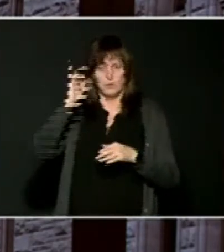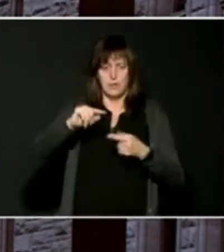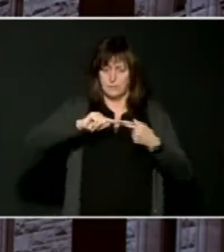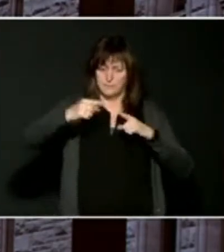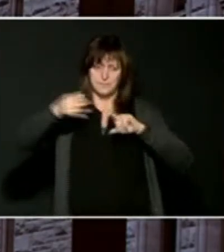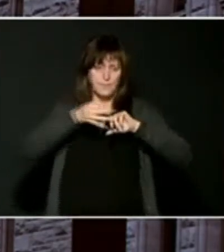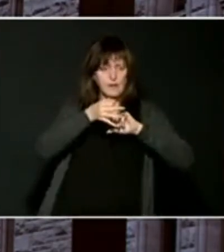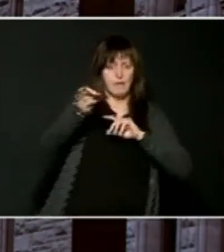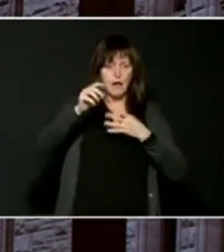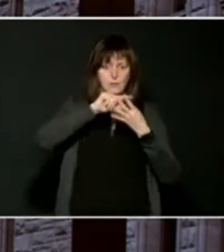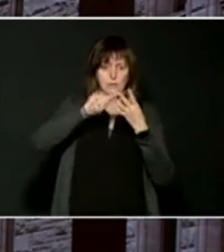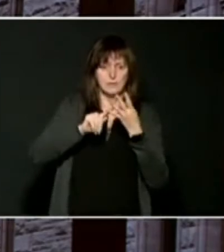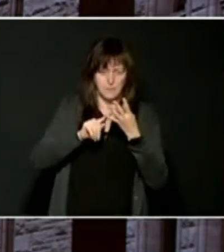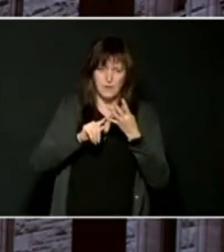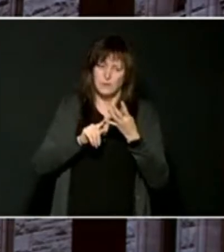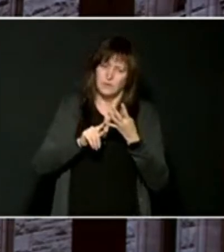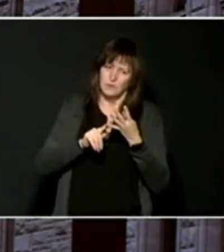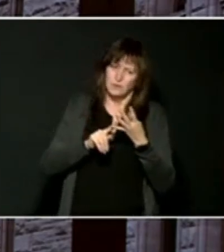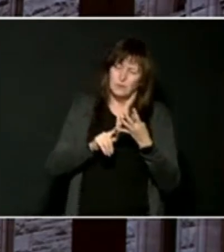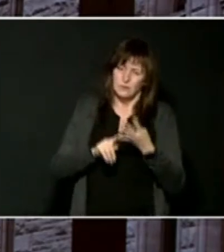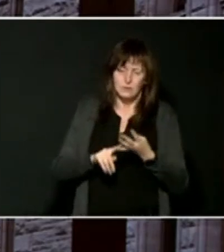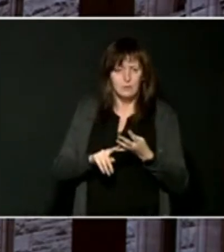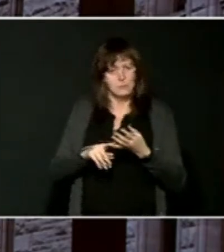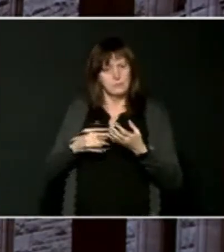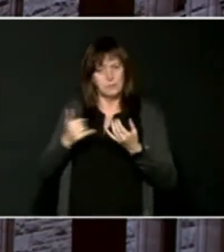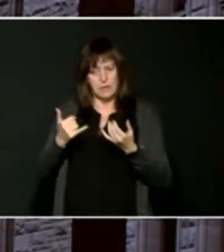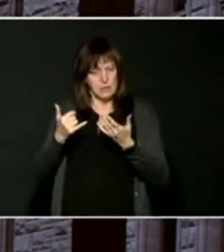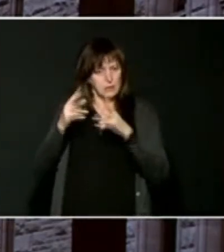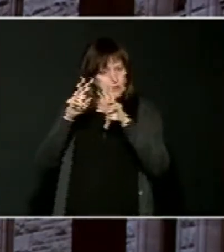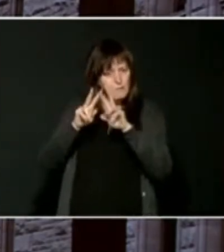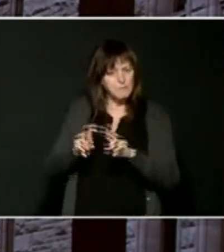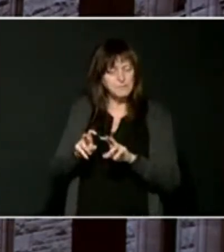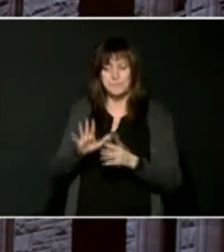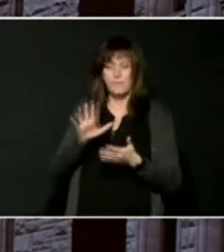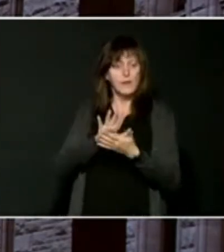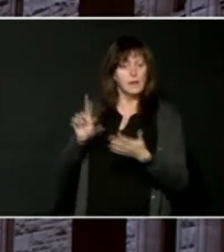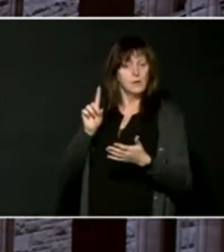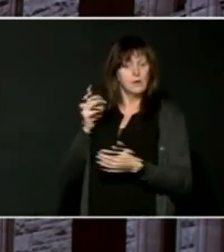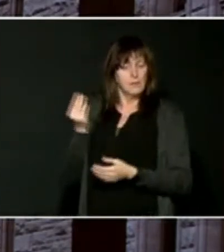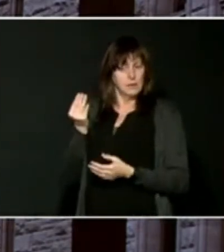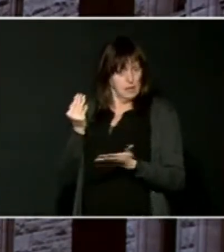So let's look at that. Since last Monday, we've seen an additional